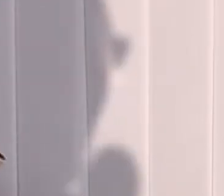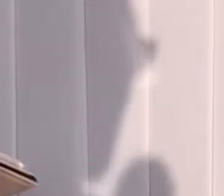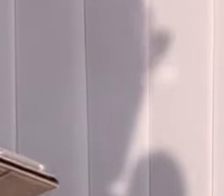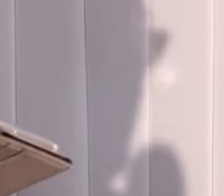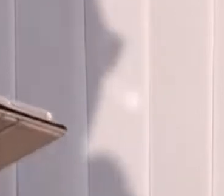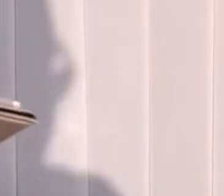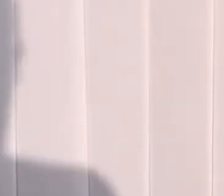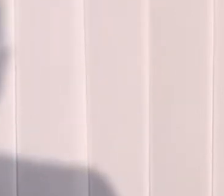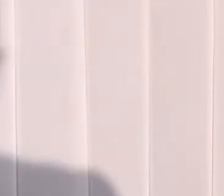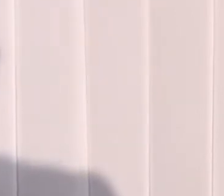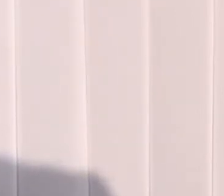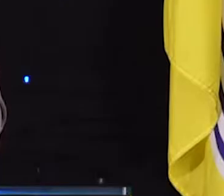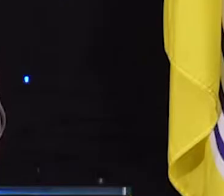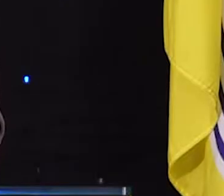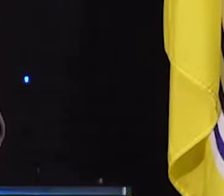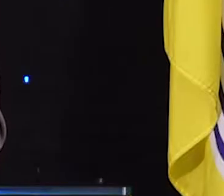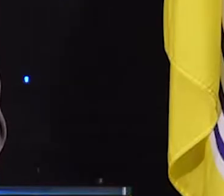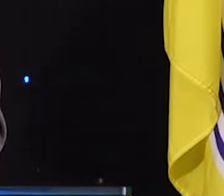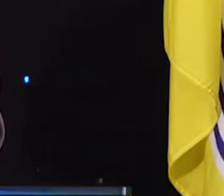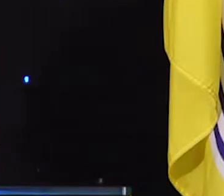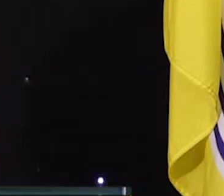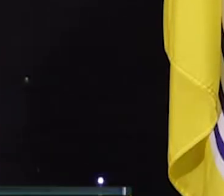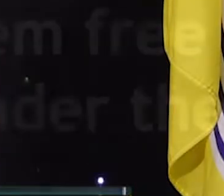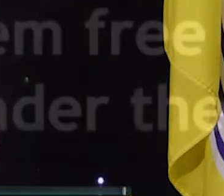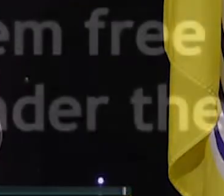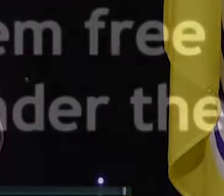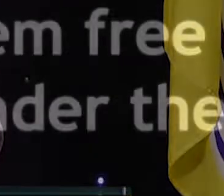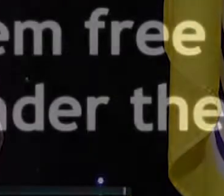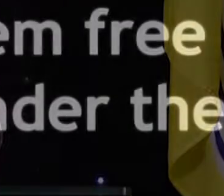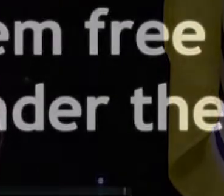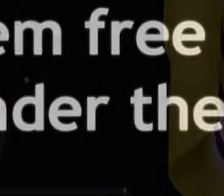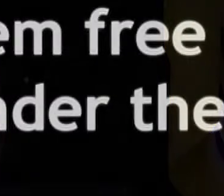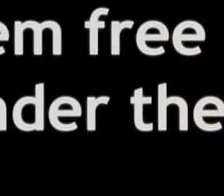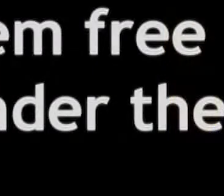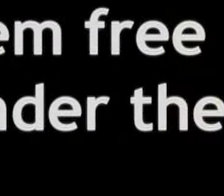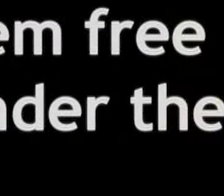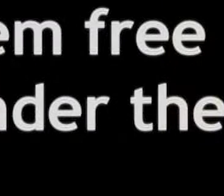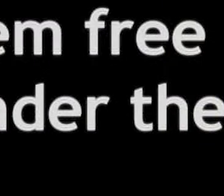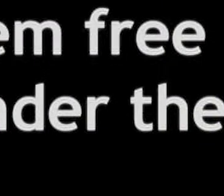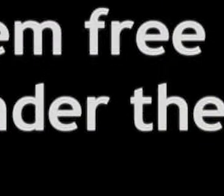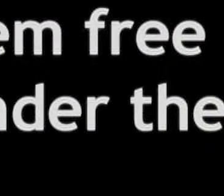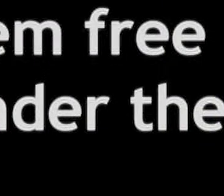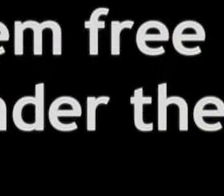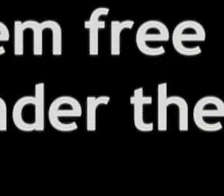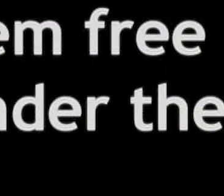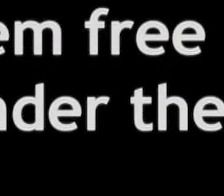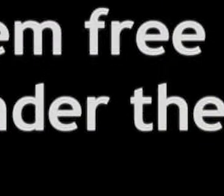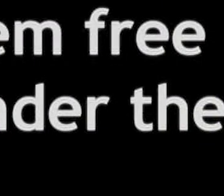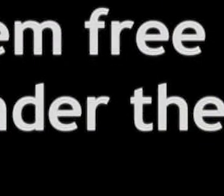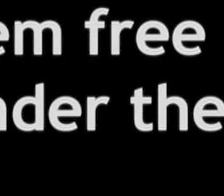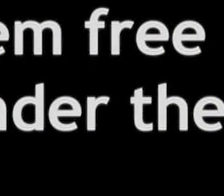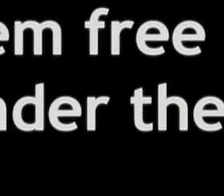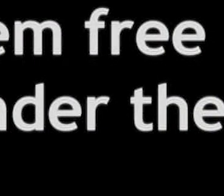apam dadano etrim. That those who are called may receive the promised